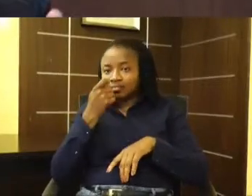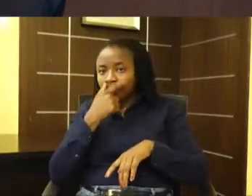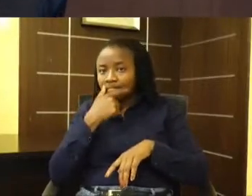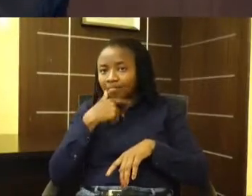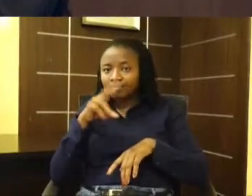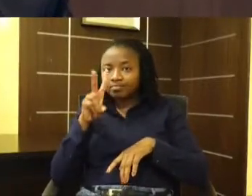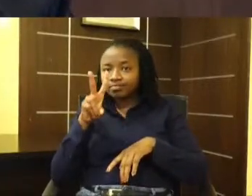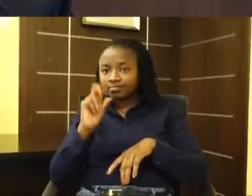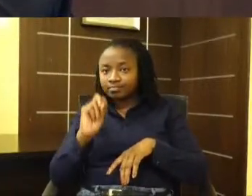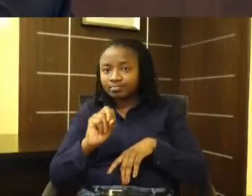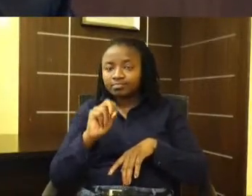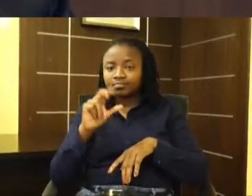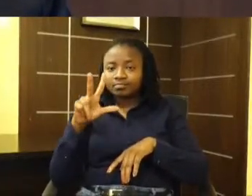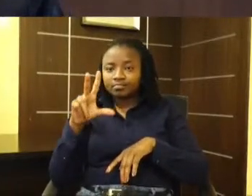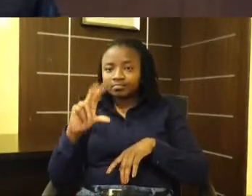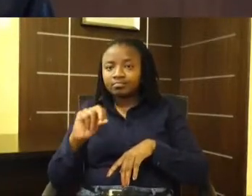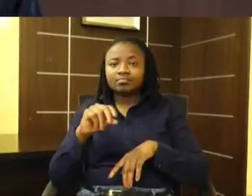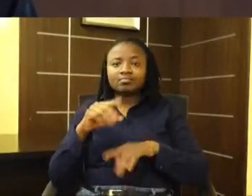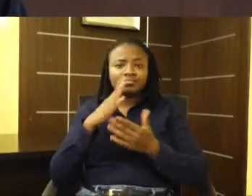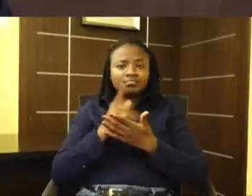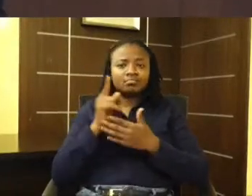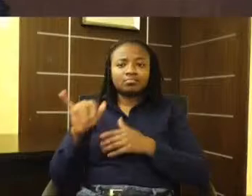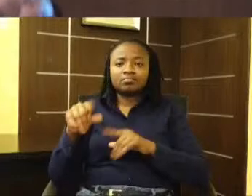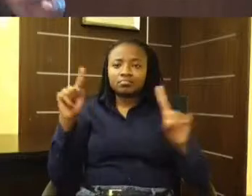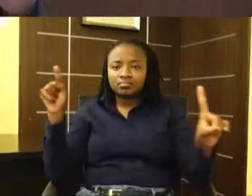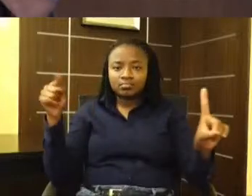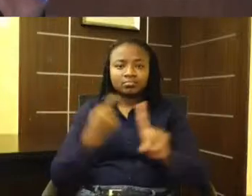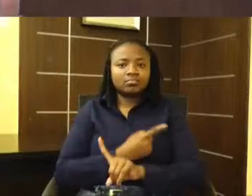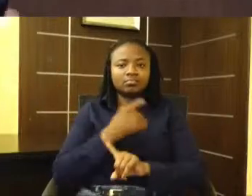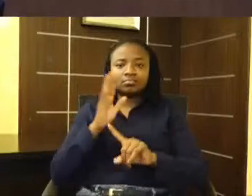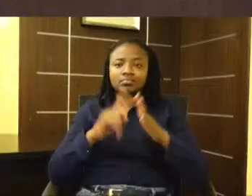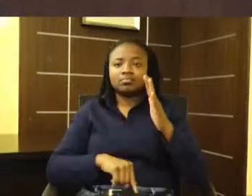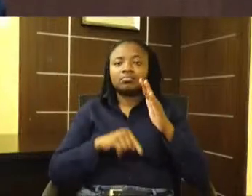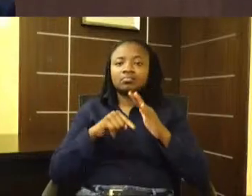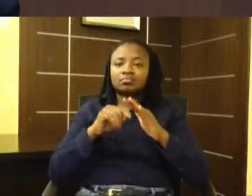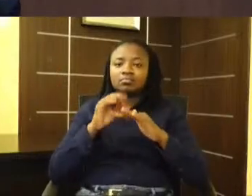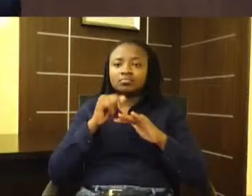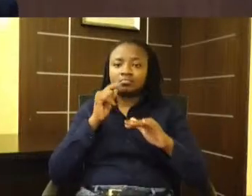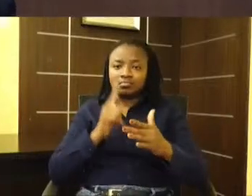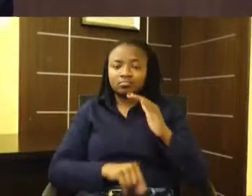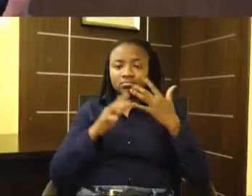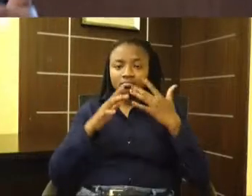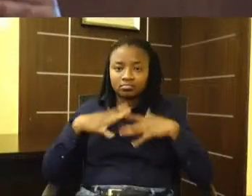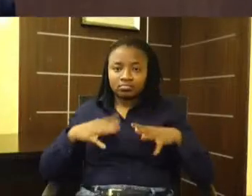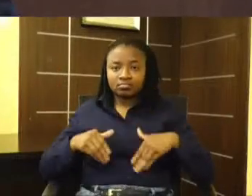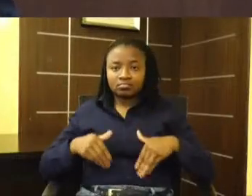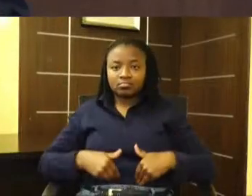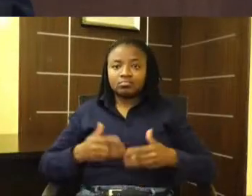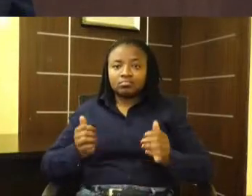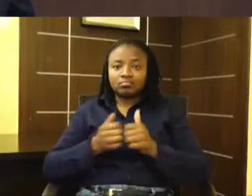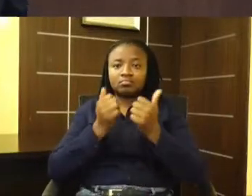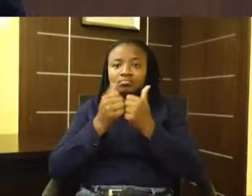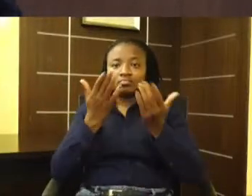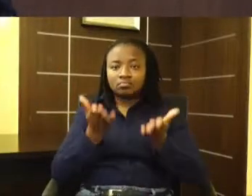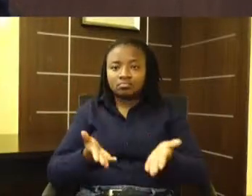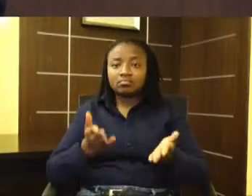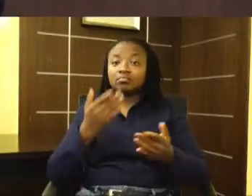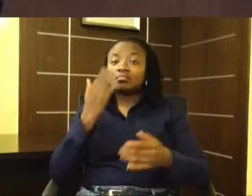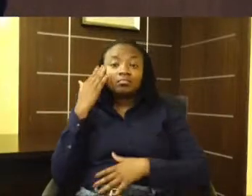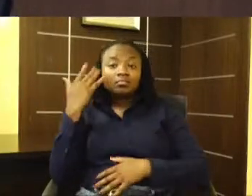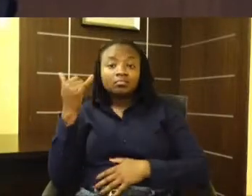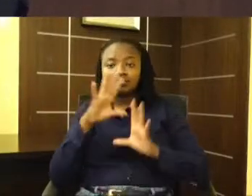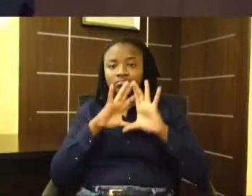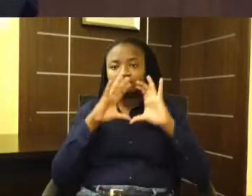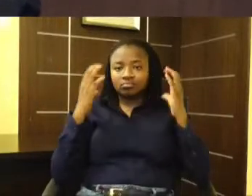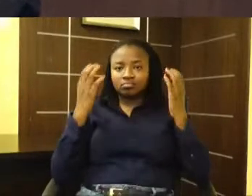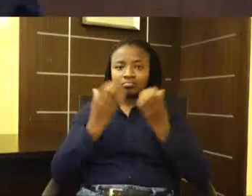above, it's very different from what the team or the young people are experiencing now. Why? The world has changed. So let's work with the